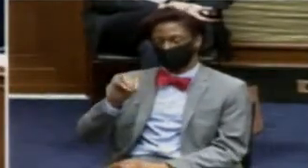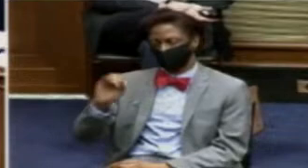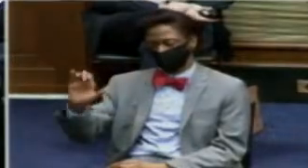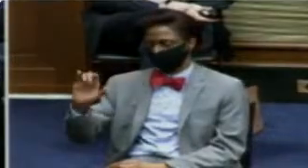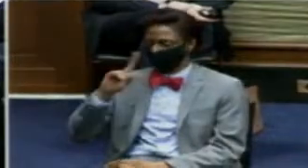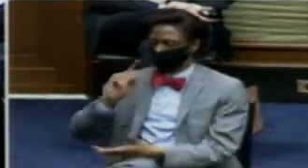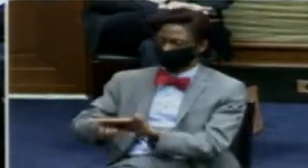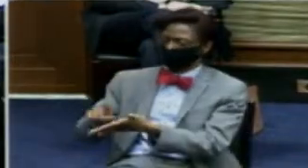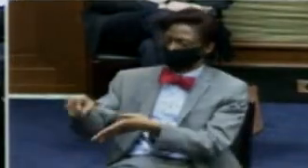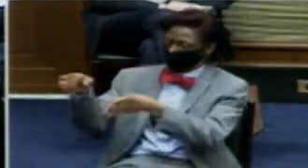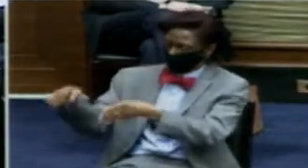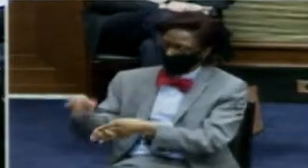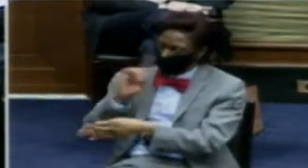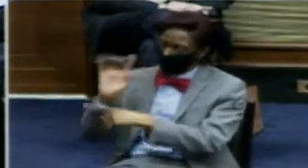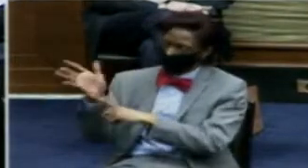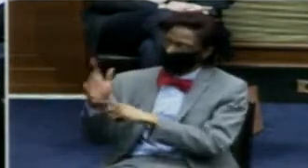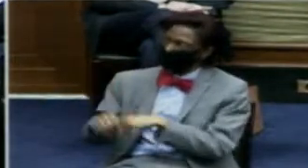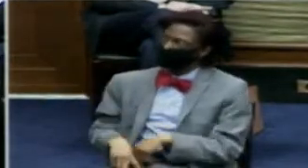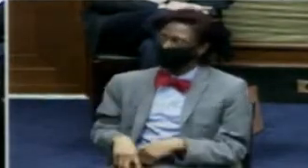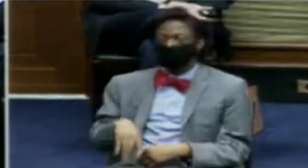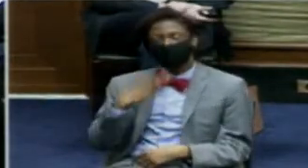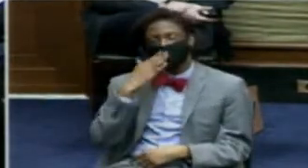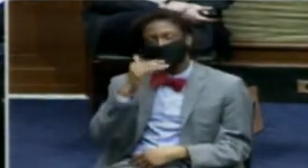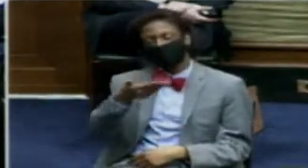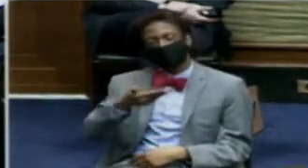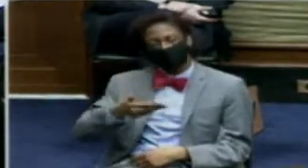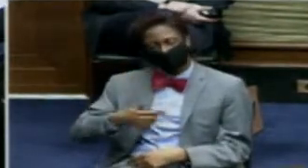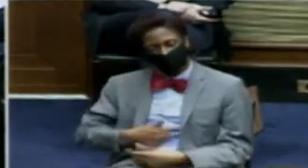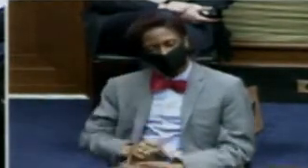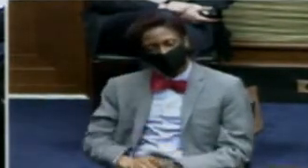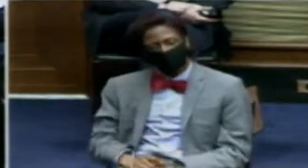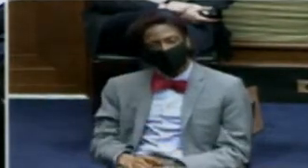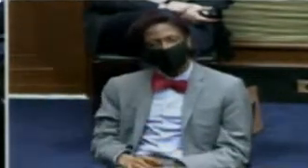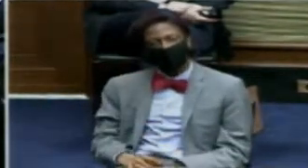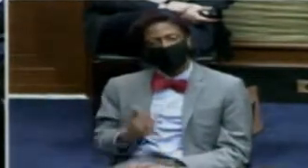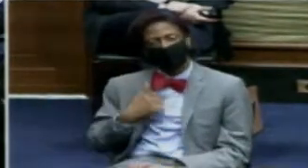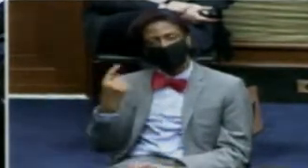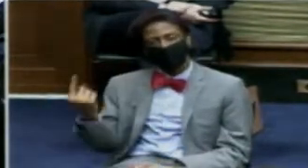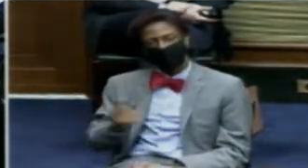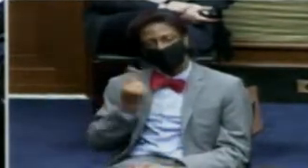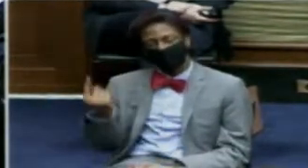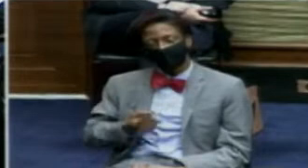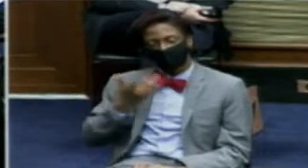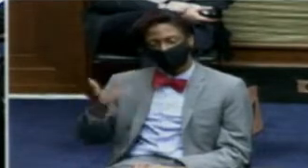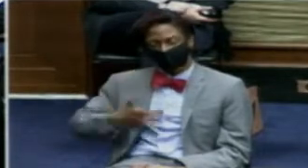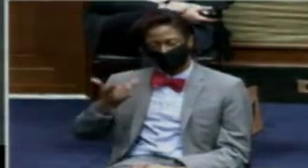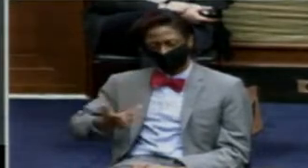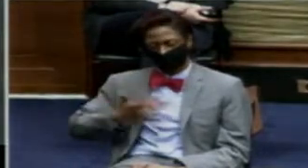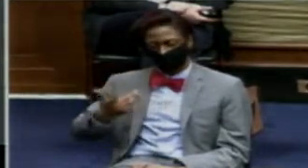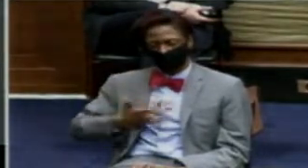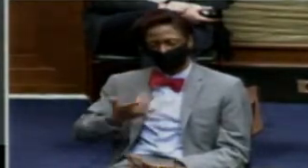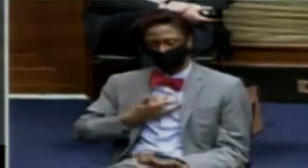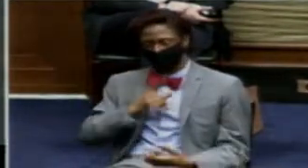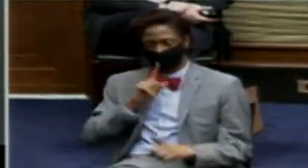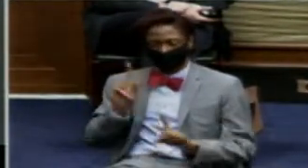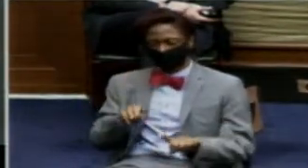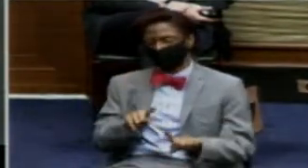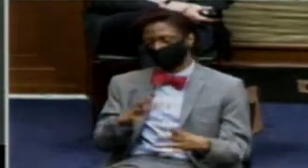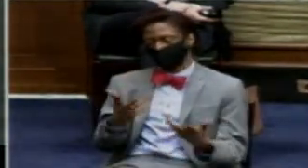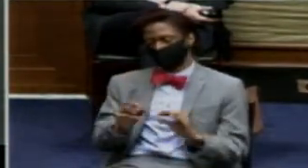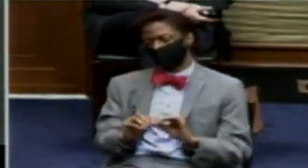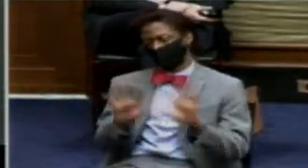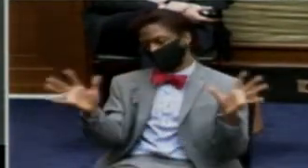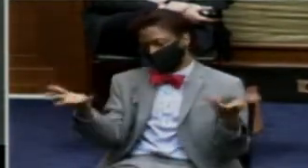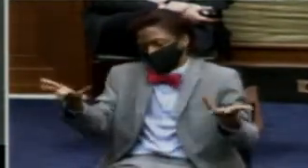minutes. Thank you for having me. I've always felt the answer here is relatively